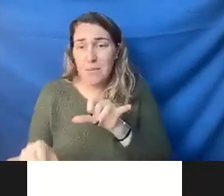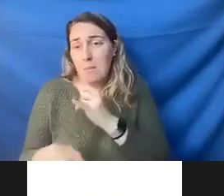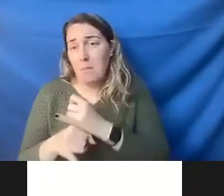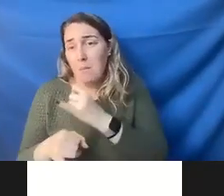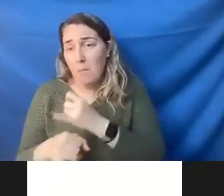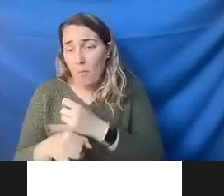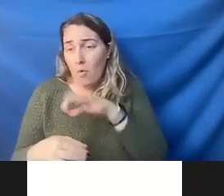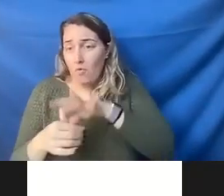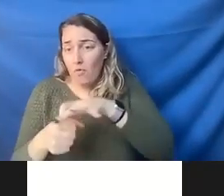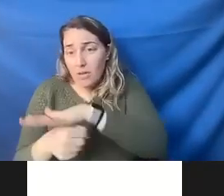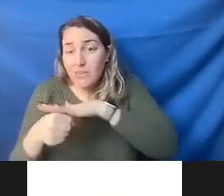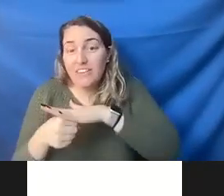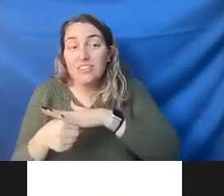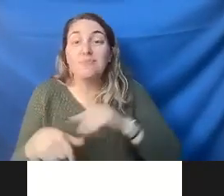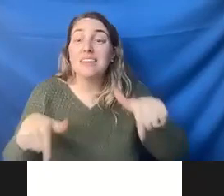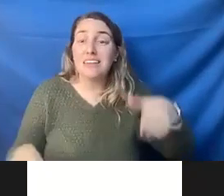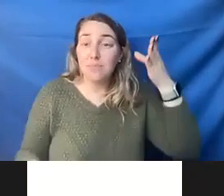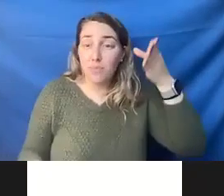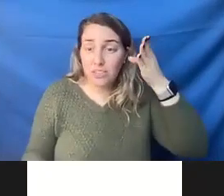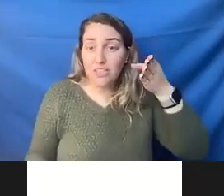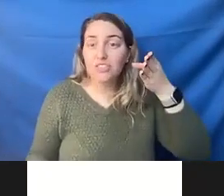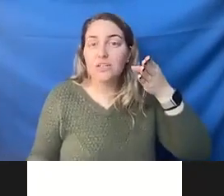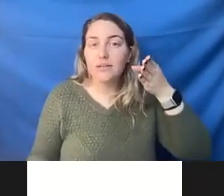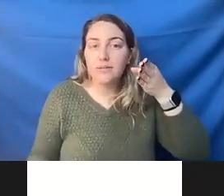obviously, this presentation is going to focus on